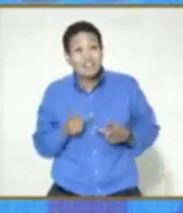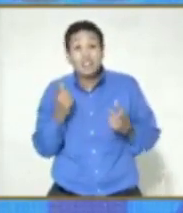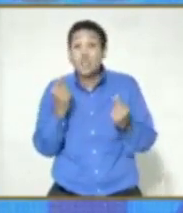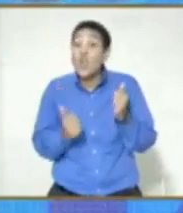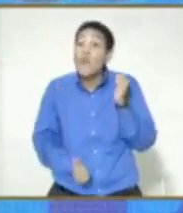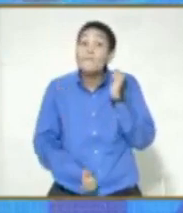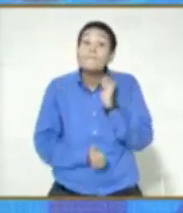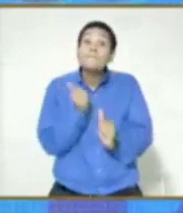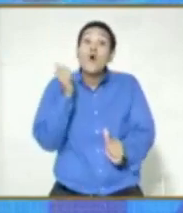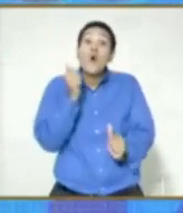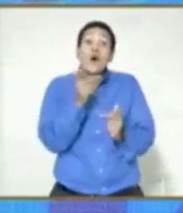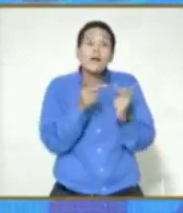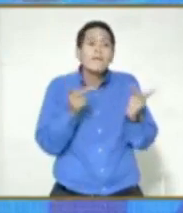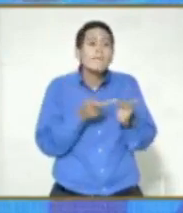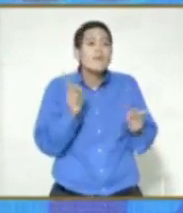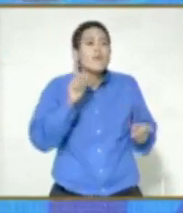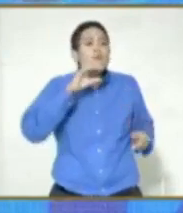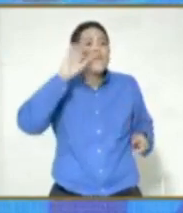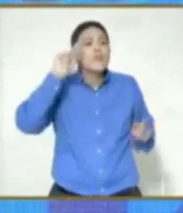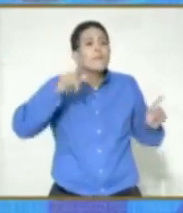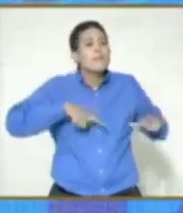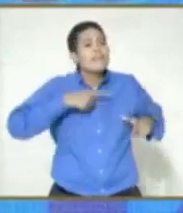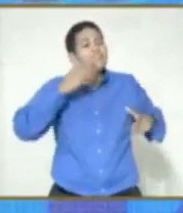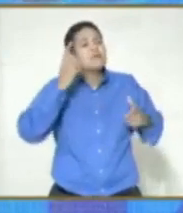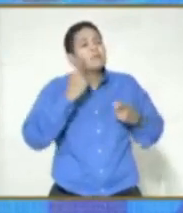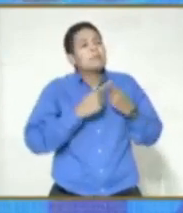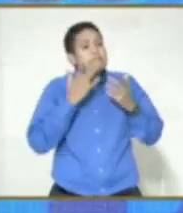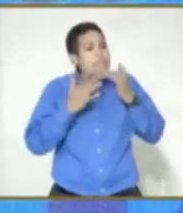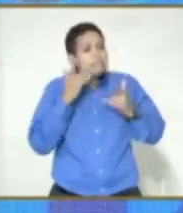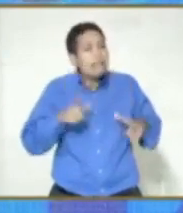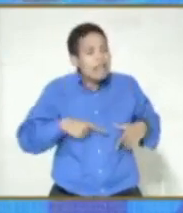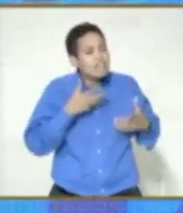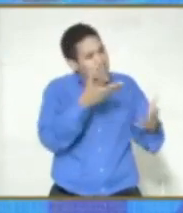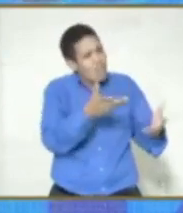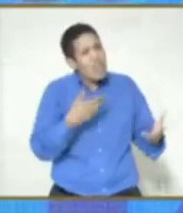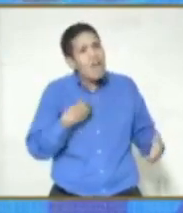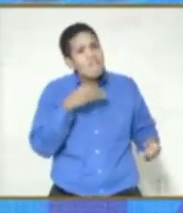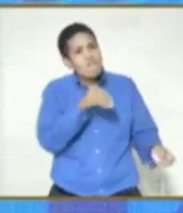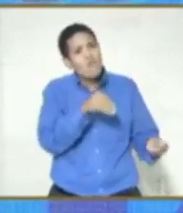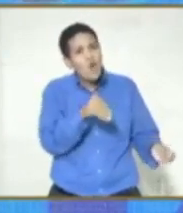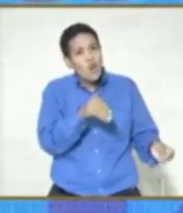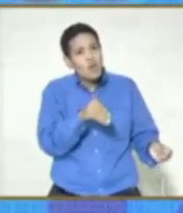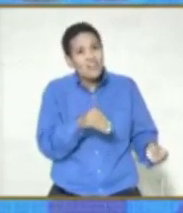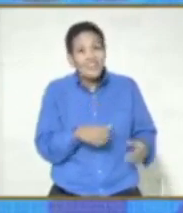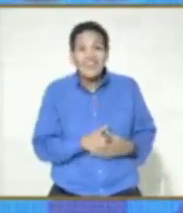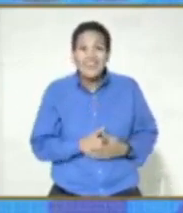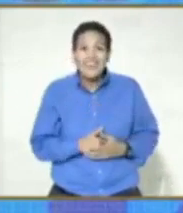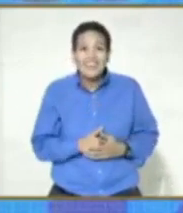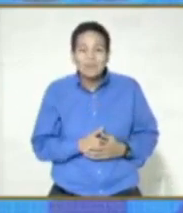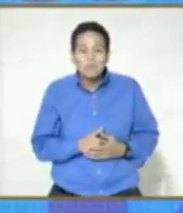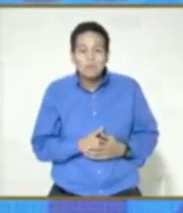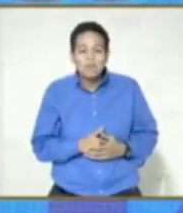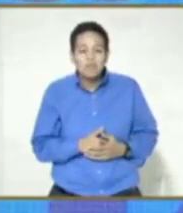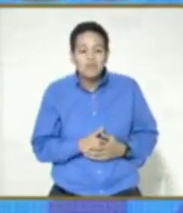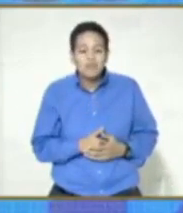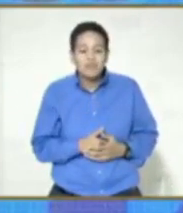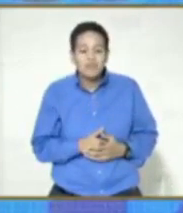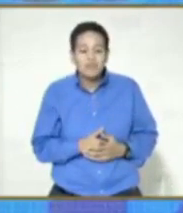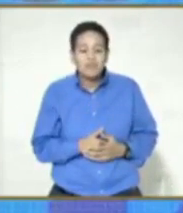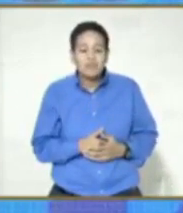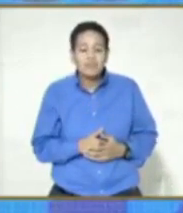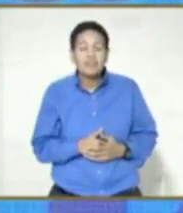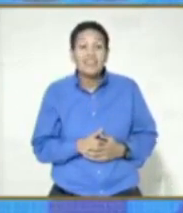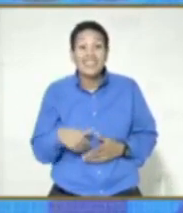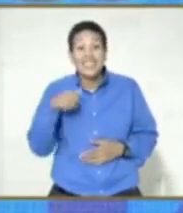the infirmaries. But one of the things that we need to recognize is that is not just those who are actually living on the